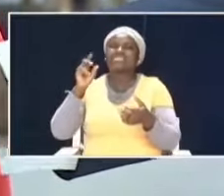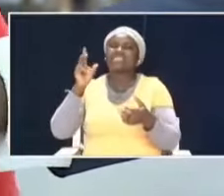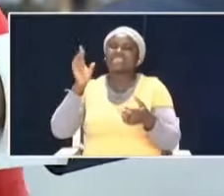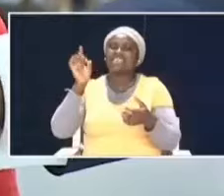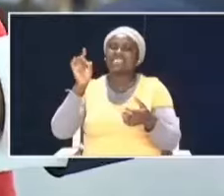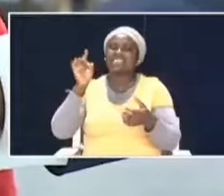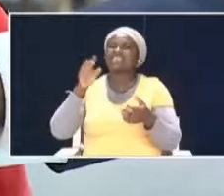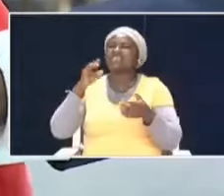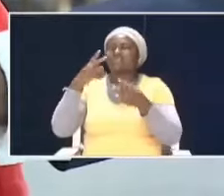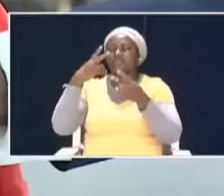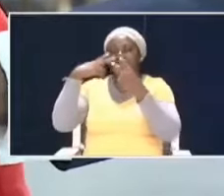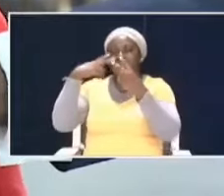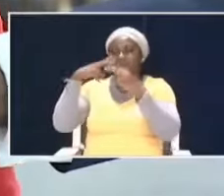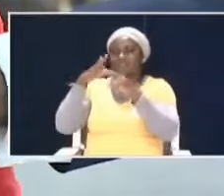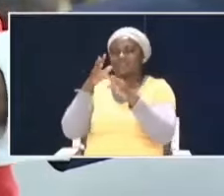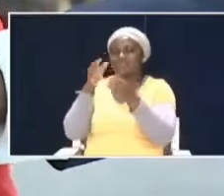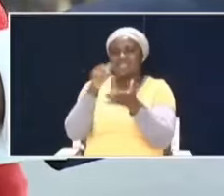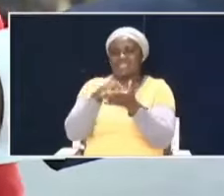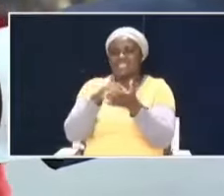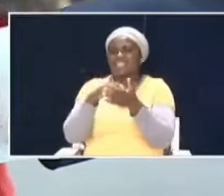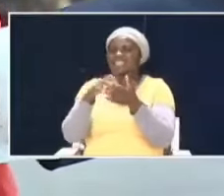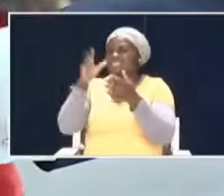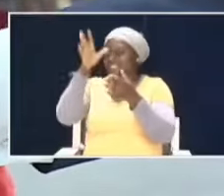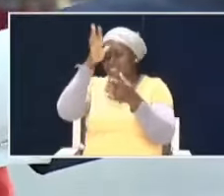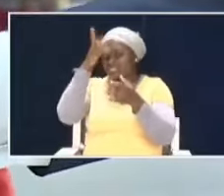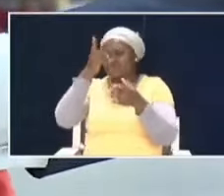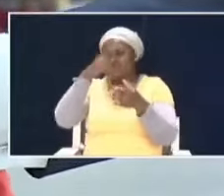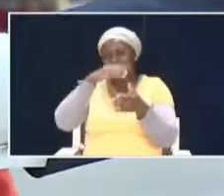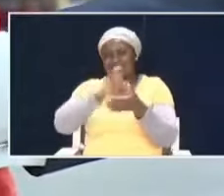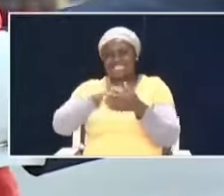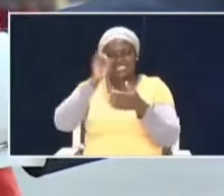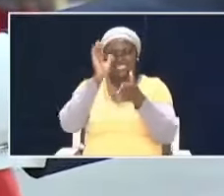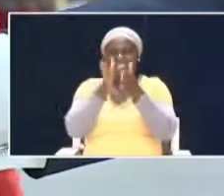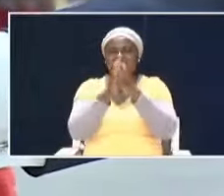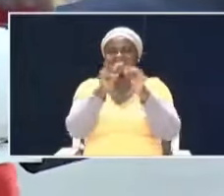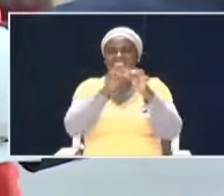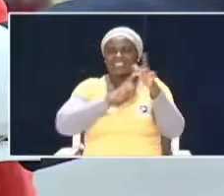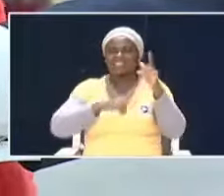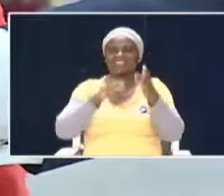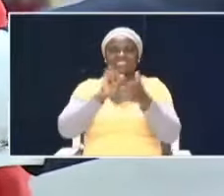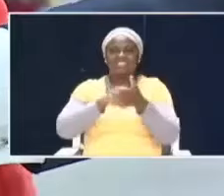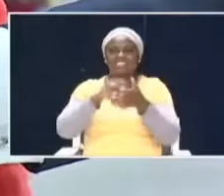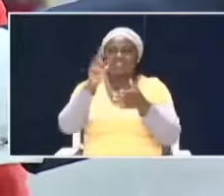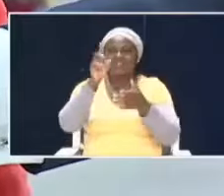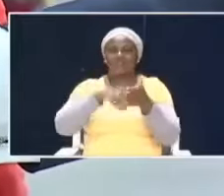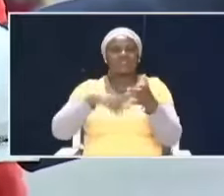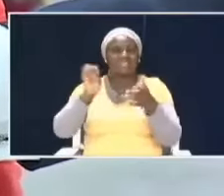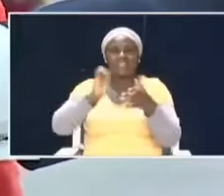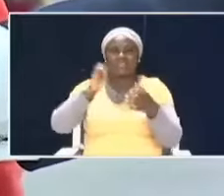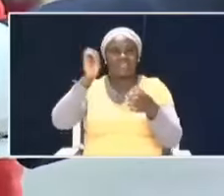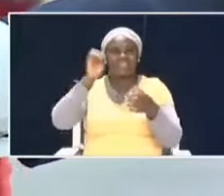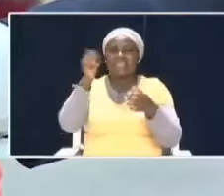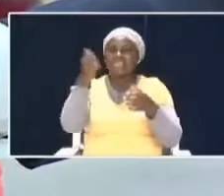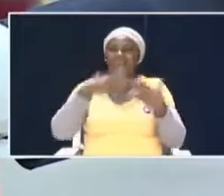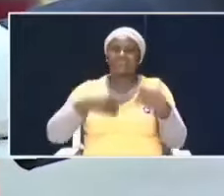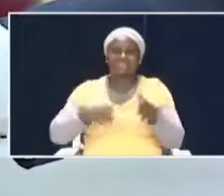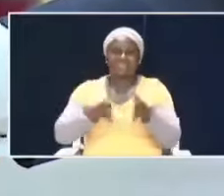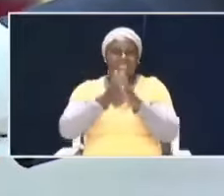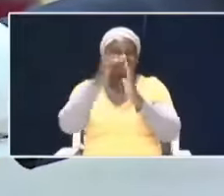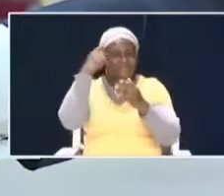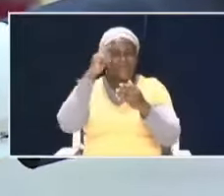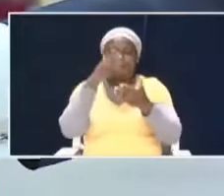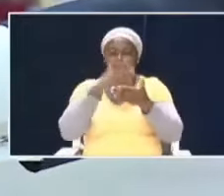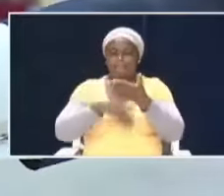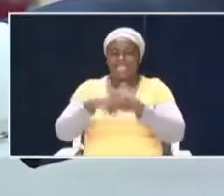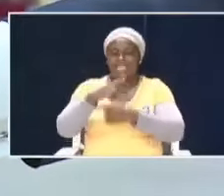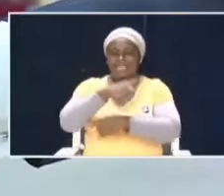said that he asked the Lord that whatever anybody asks for his birthday gift, that the Lord should give